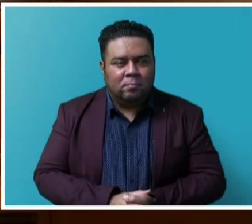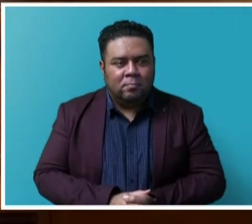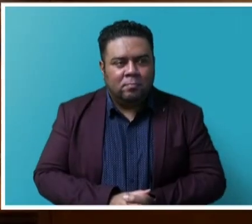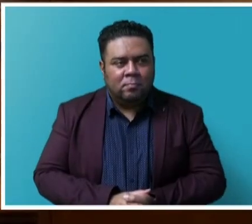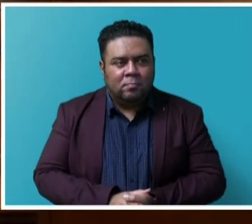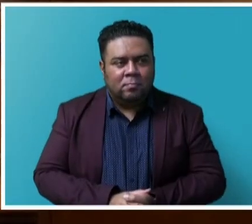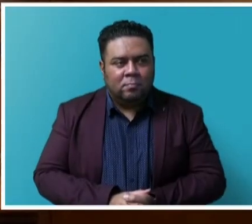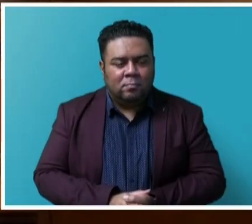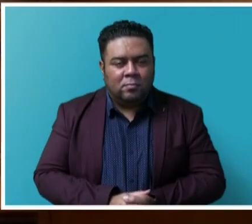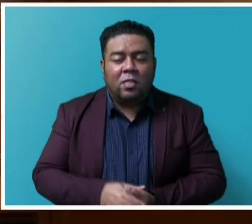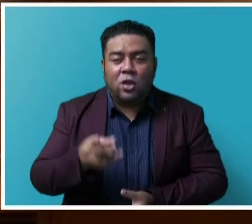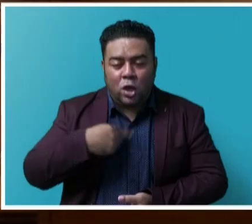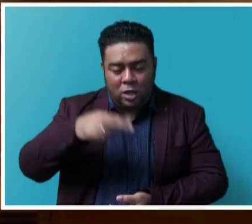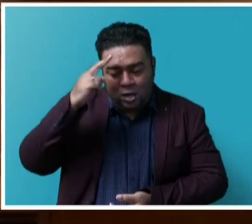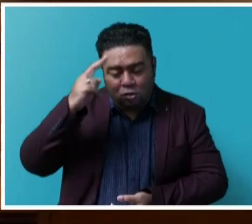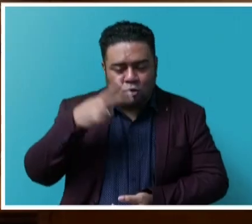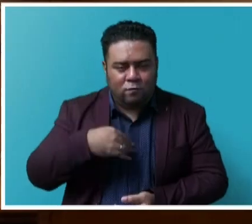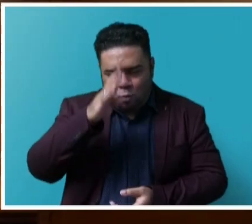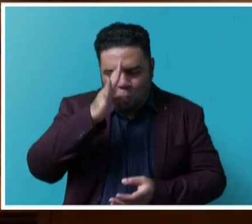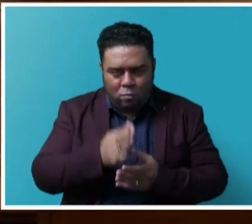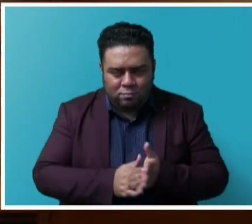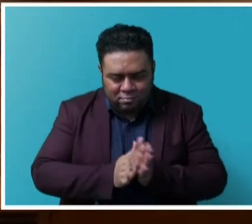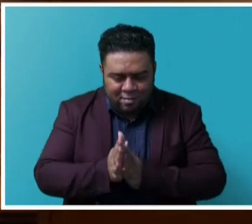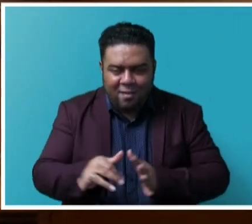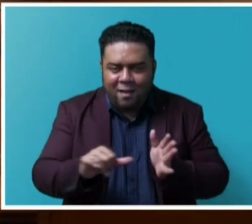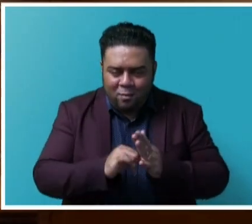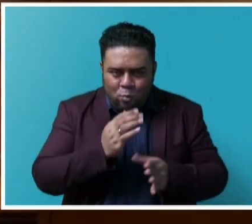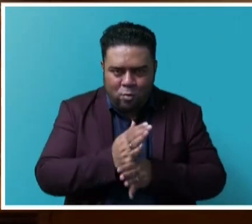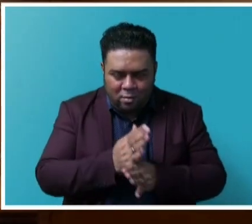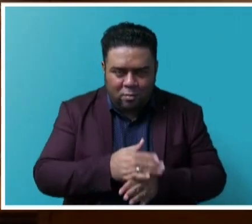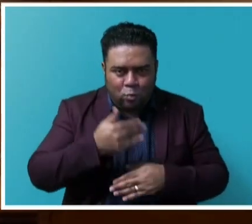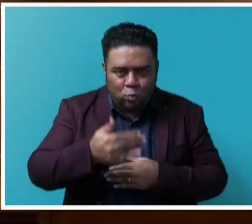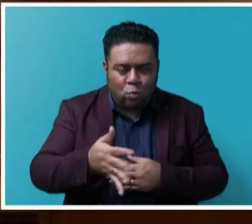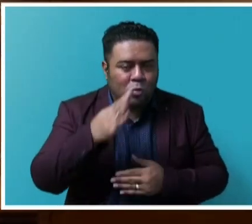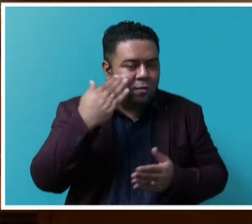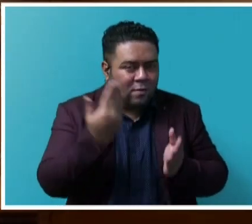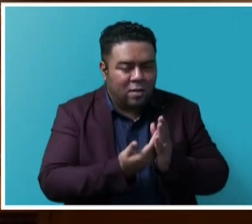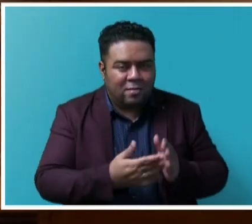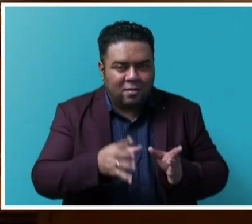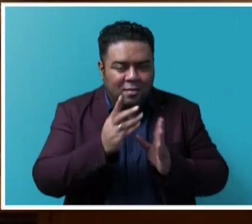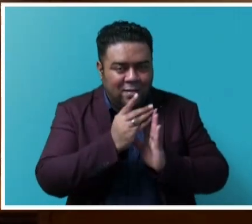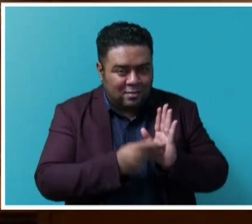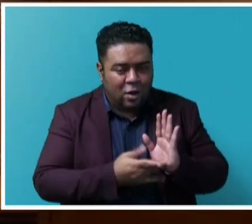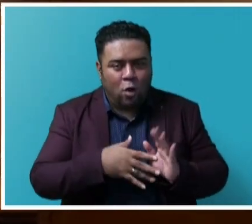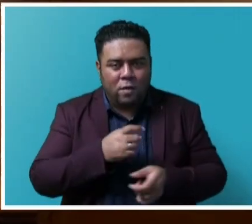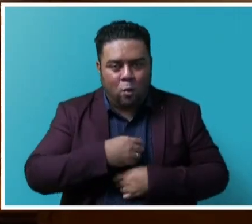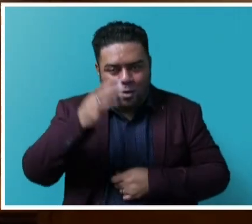the nation of their ambitions, and which their hard work will define as the destiny of our